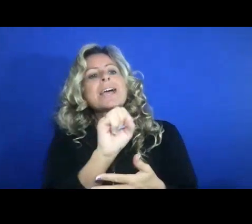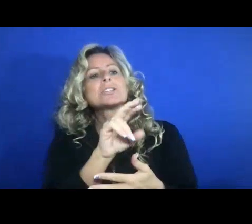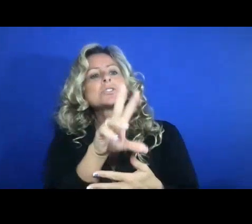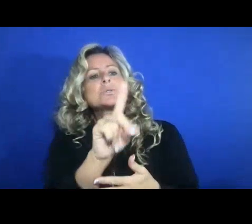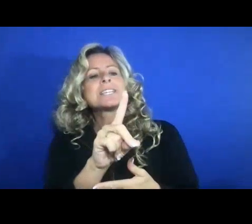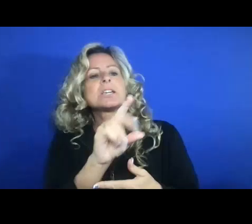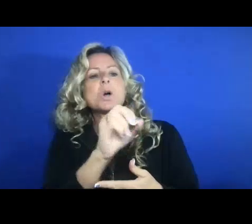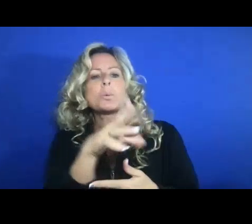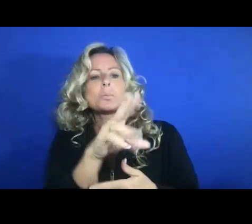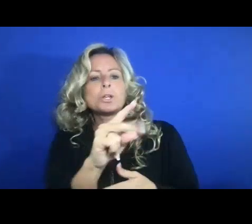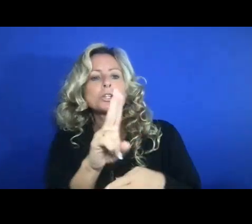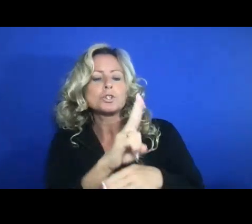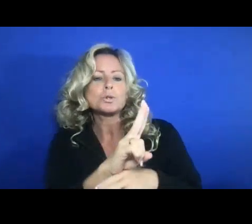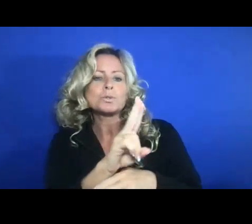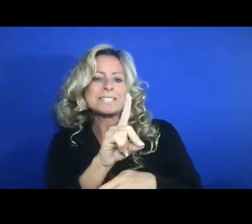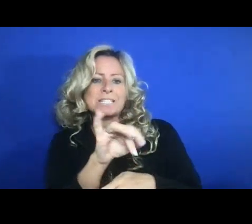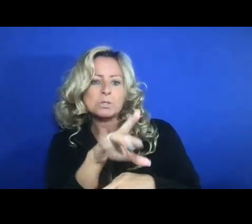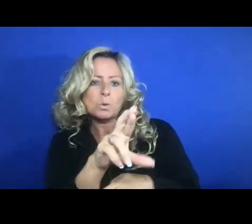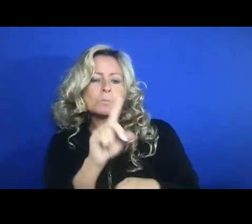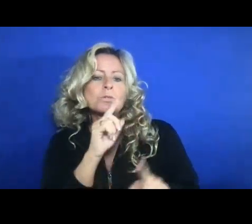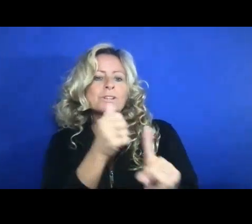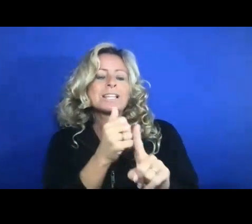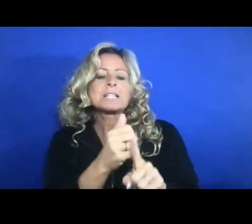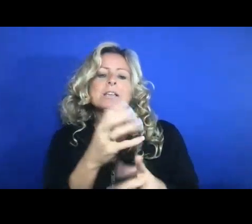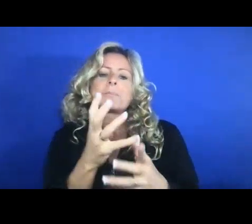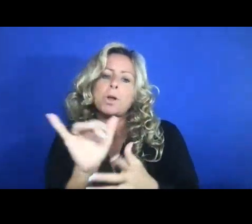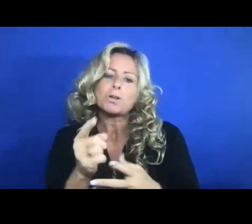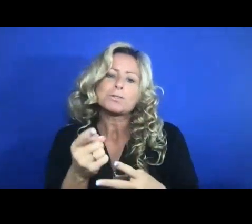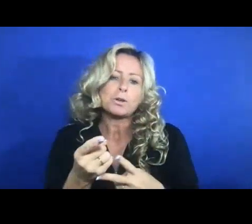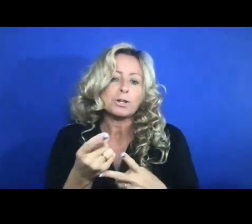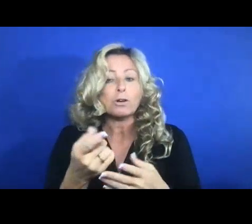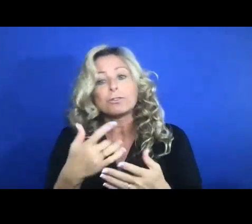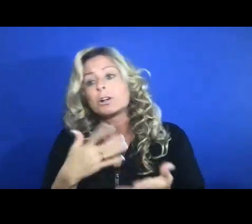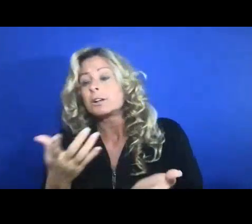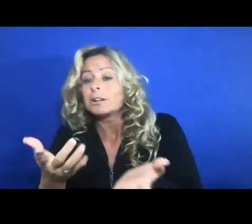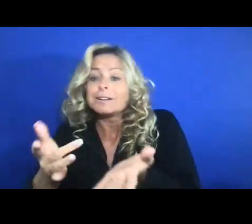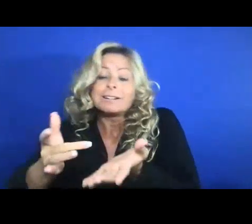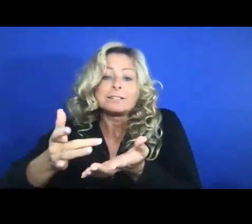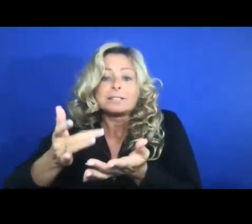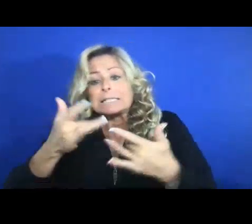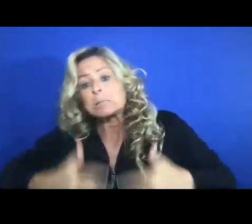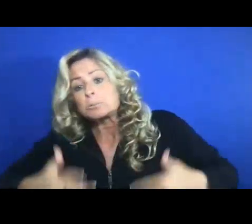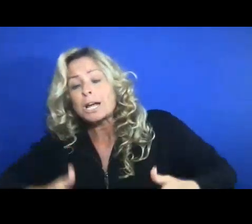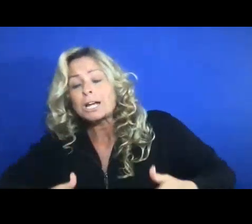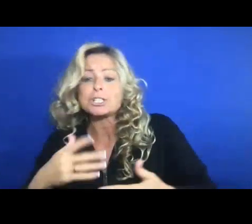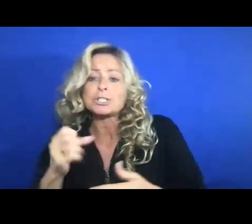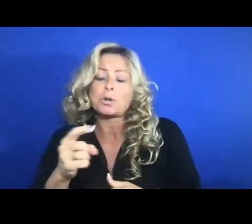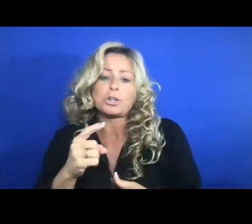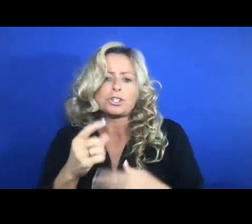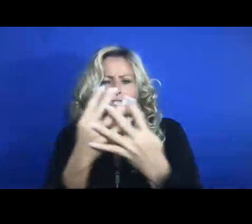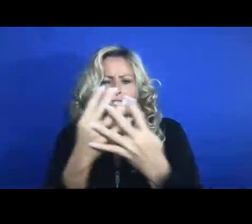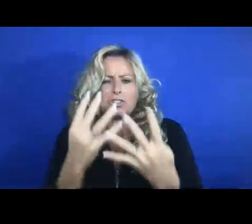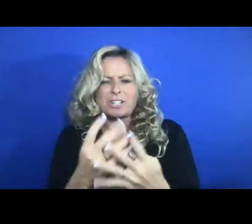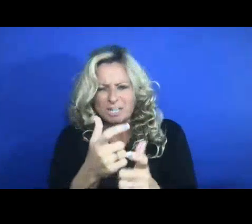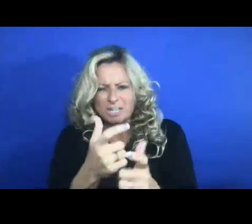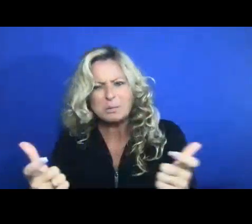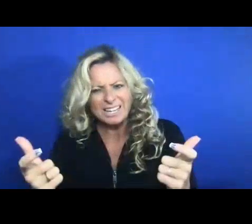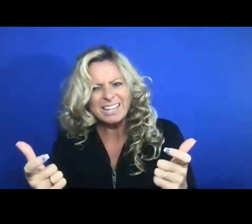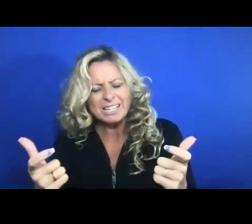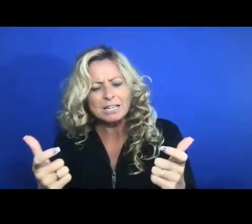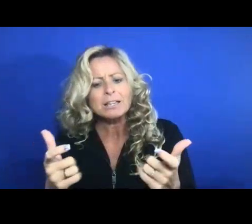these programs won't allow you to take a medication for depression. And so you are screening out a huge population of our most